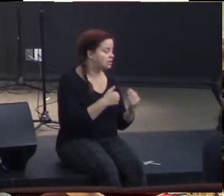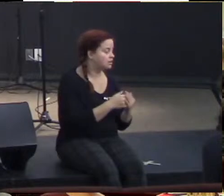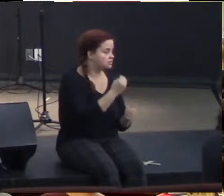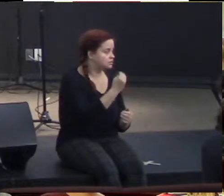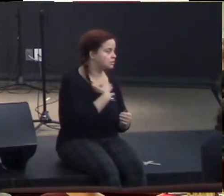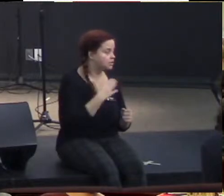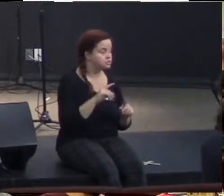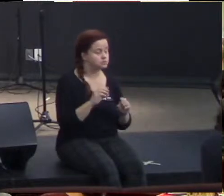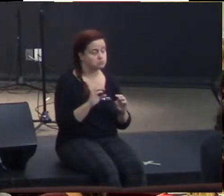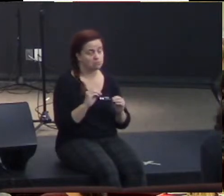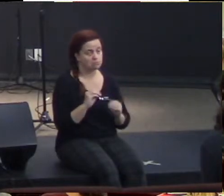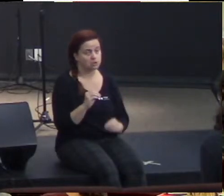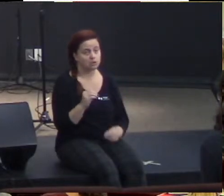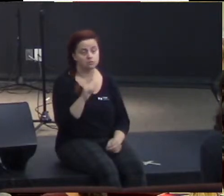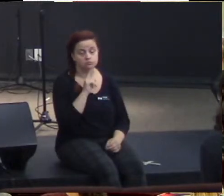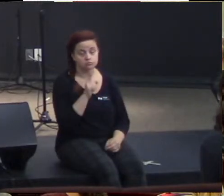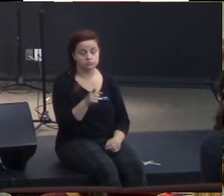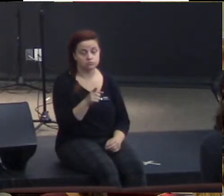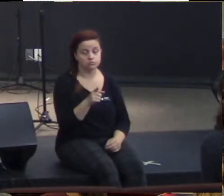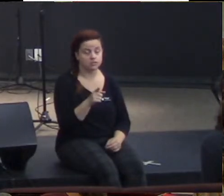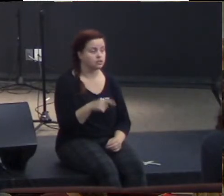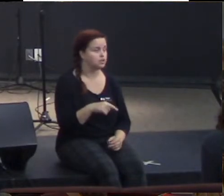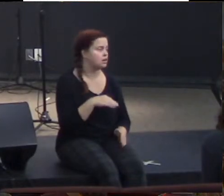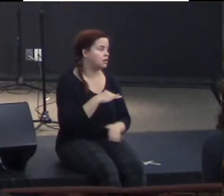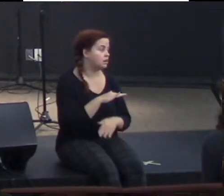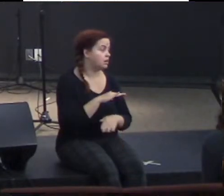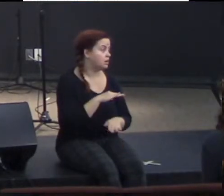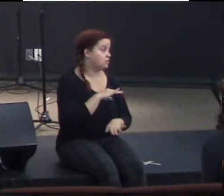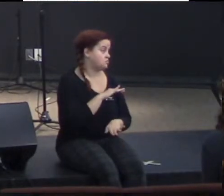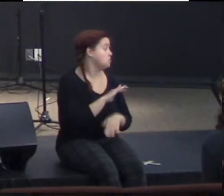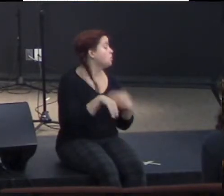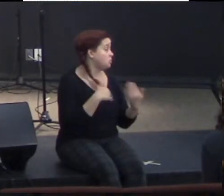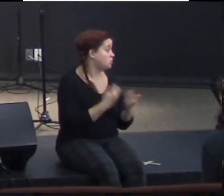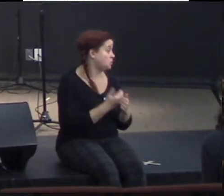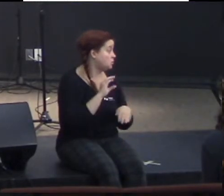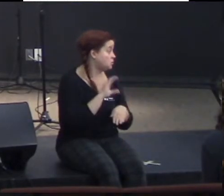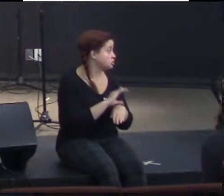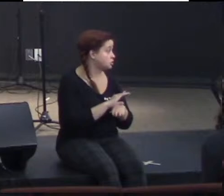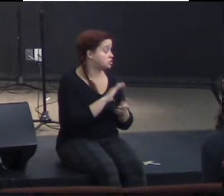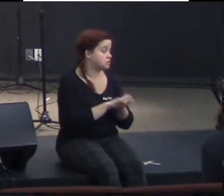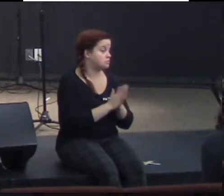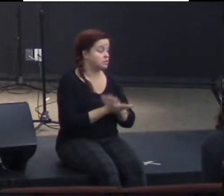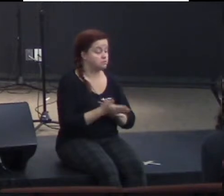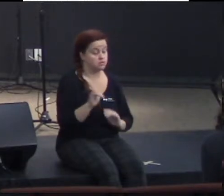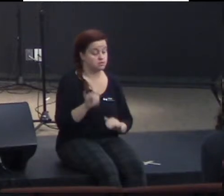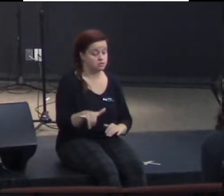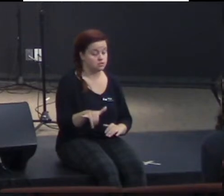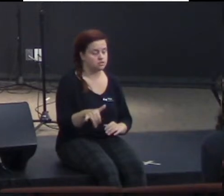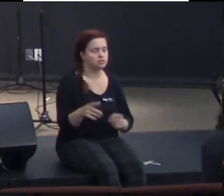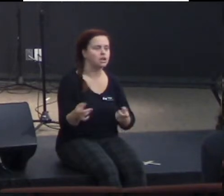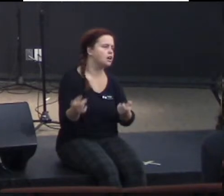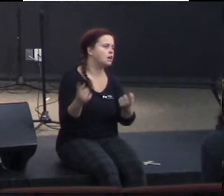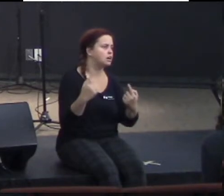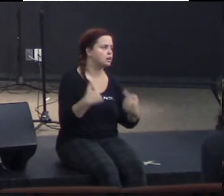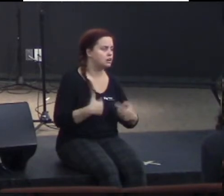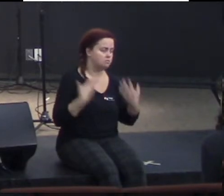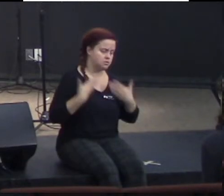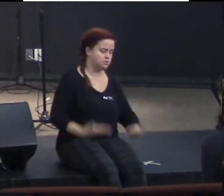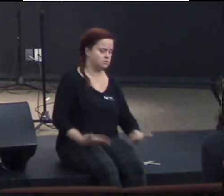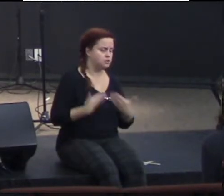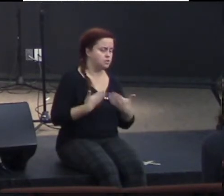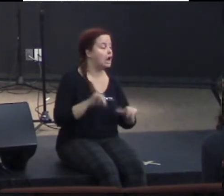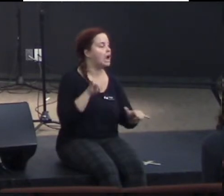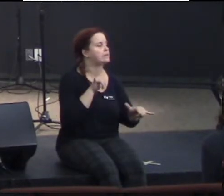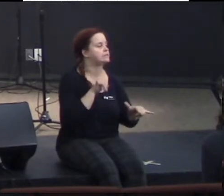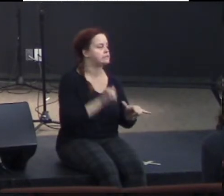sometimes a whole church can get like this, where it's come as you are and stay